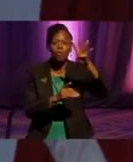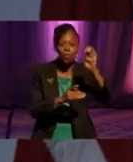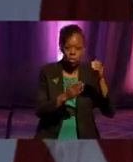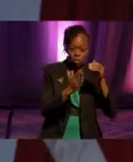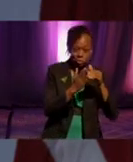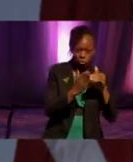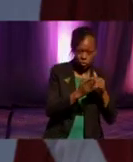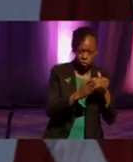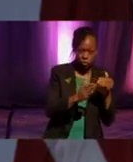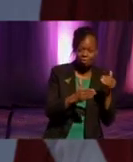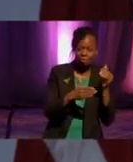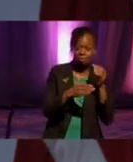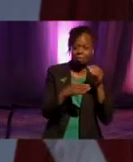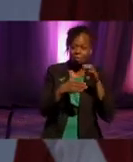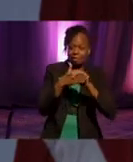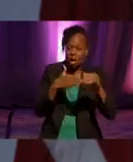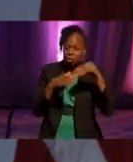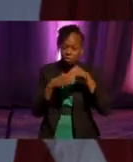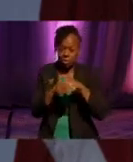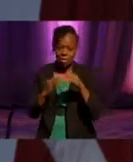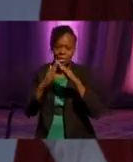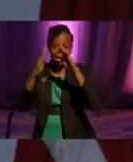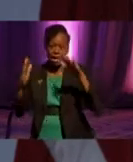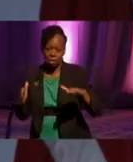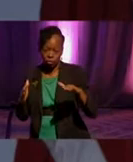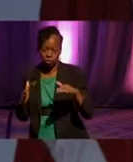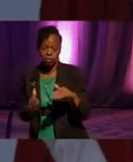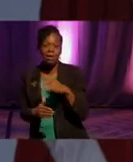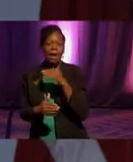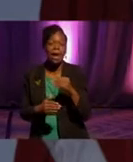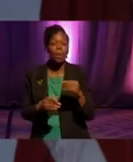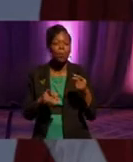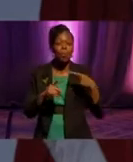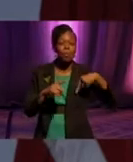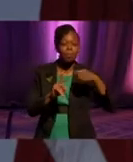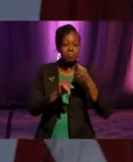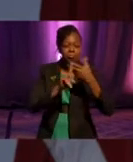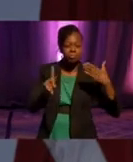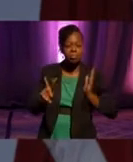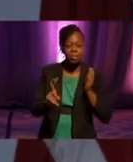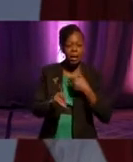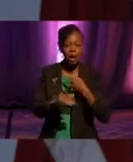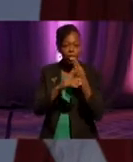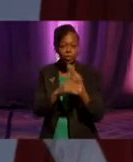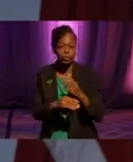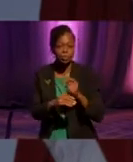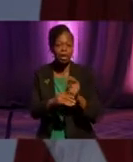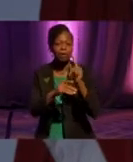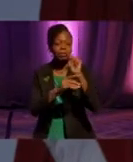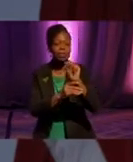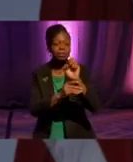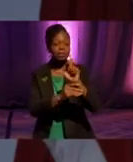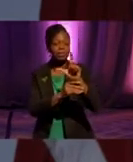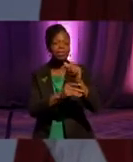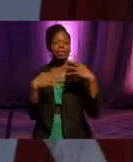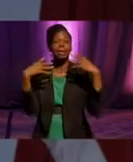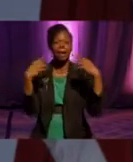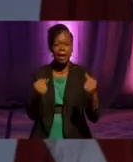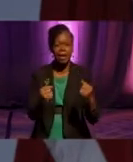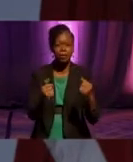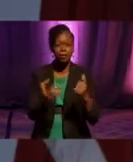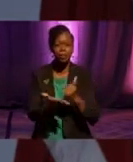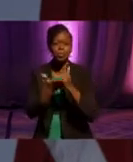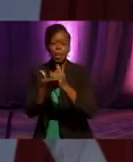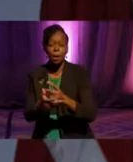our use of telehealth to support critical programs and keep women connected to their